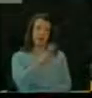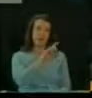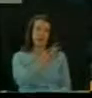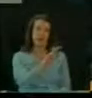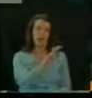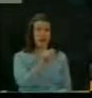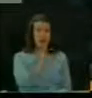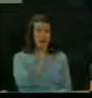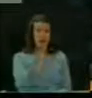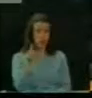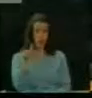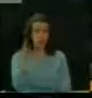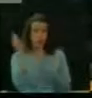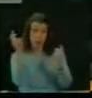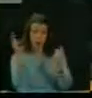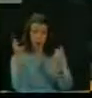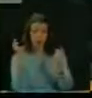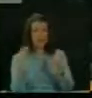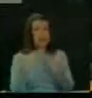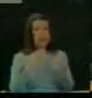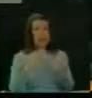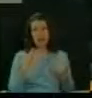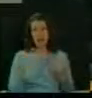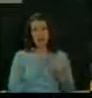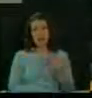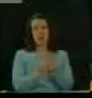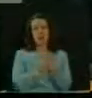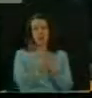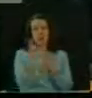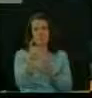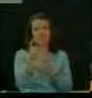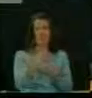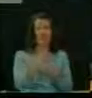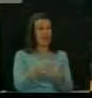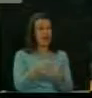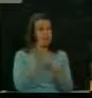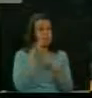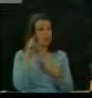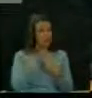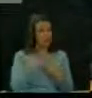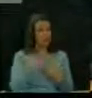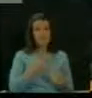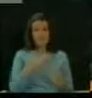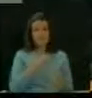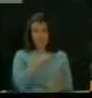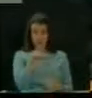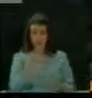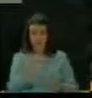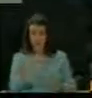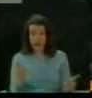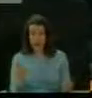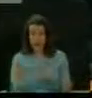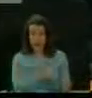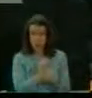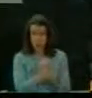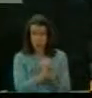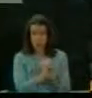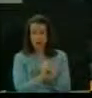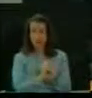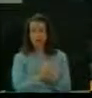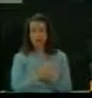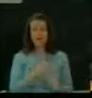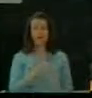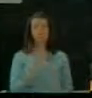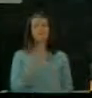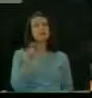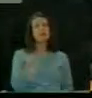and you being quoted, that I didn't want to bring something to this commission unless I felt that the commission wanted to deal with it. I think it's something that needed